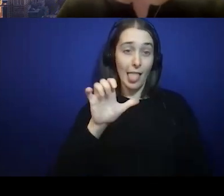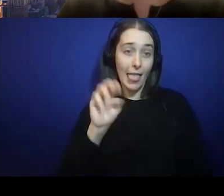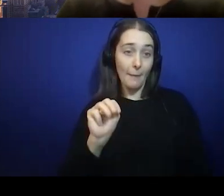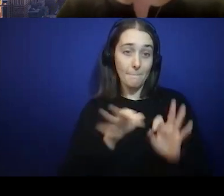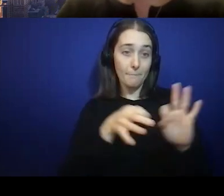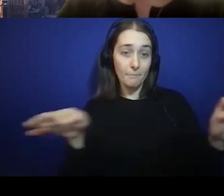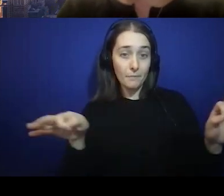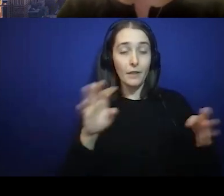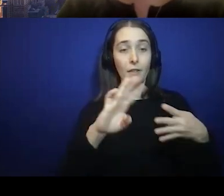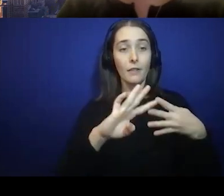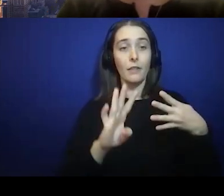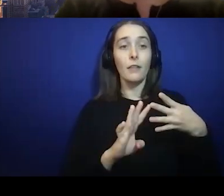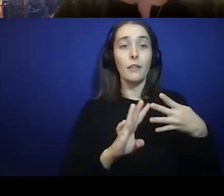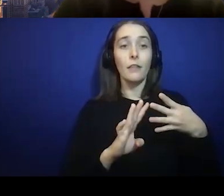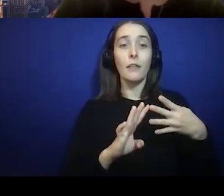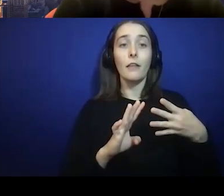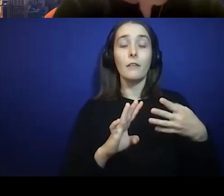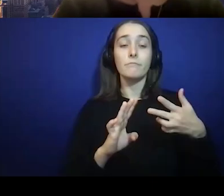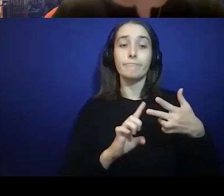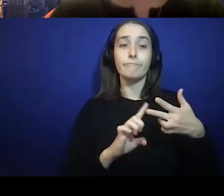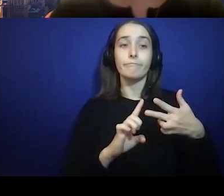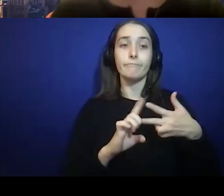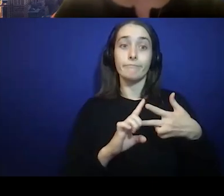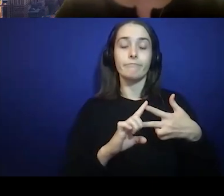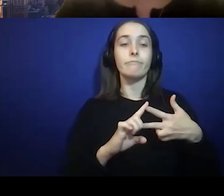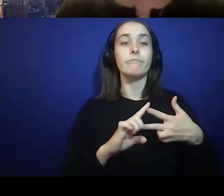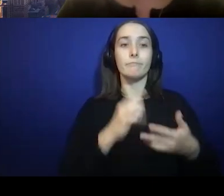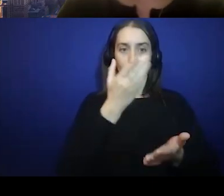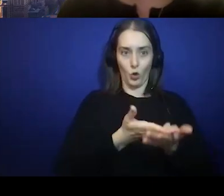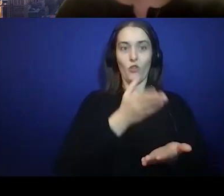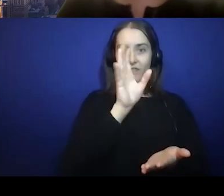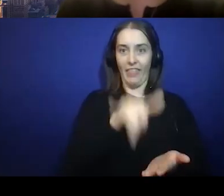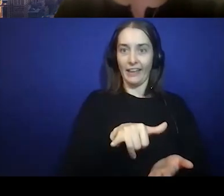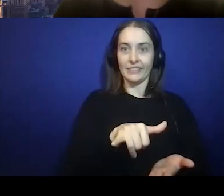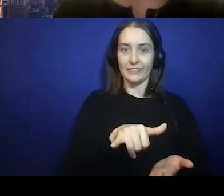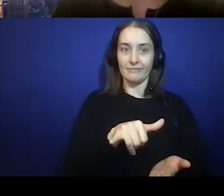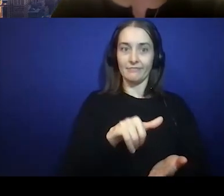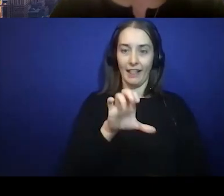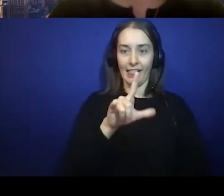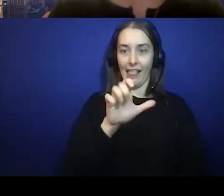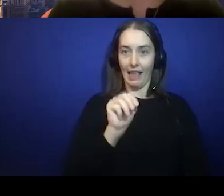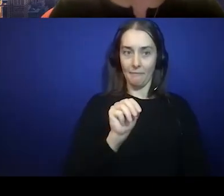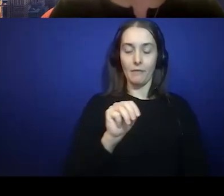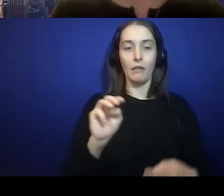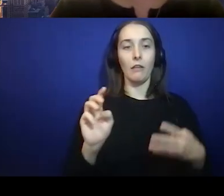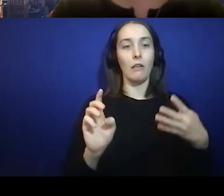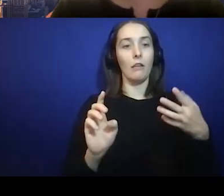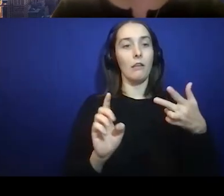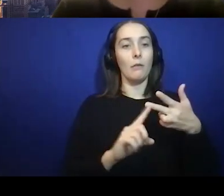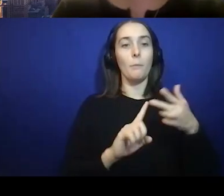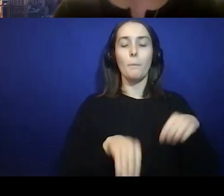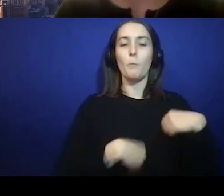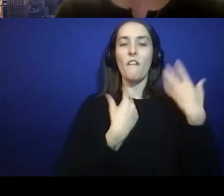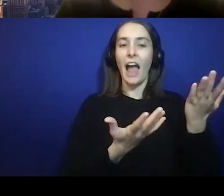to legitimize those claims or inquiries. And we cite in order to provide directions on where our